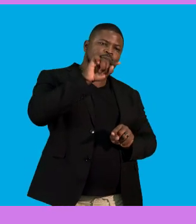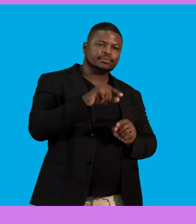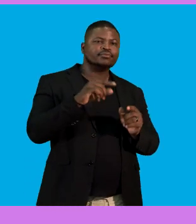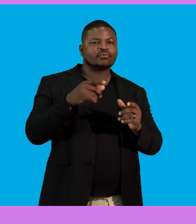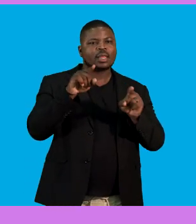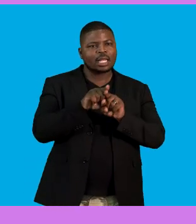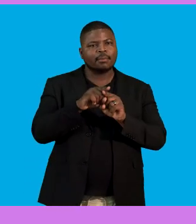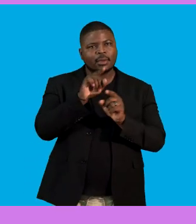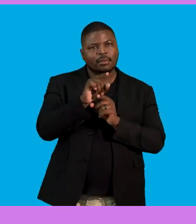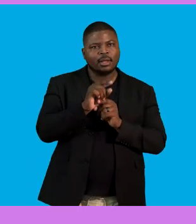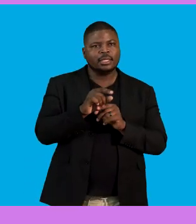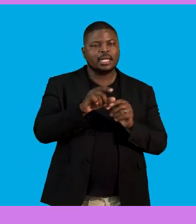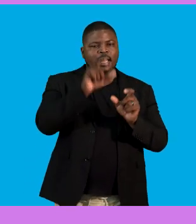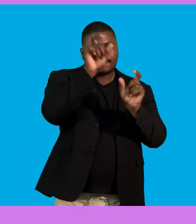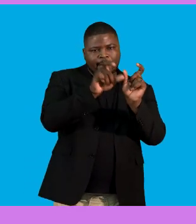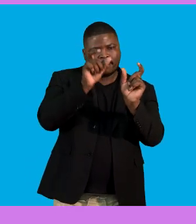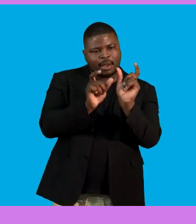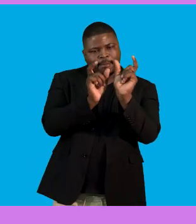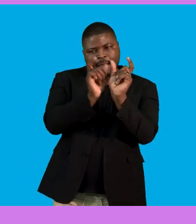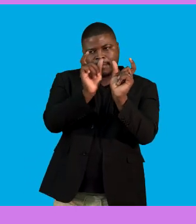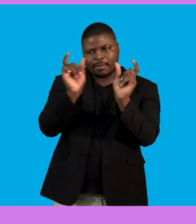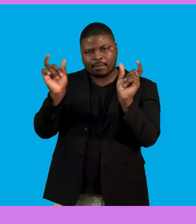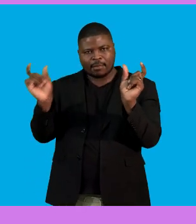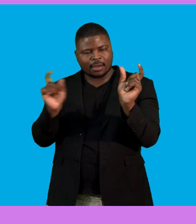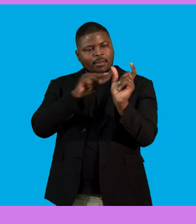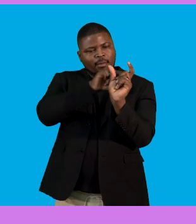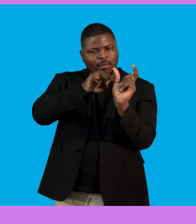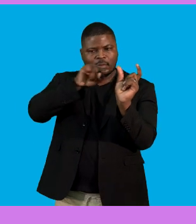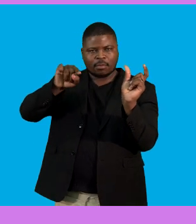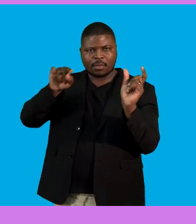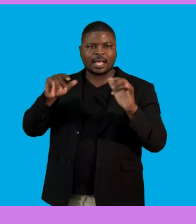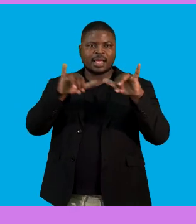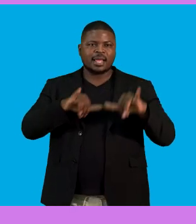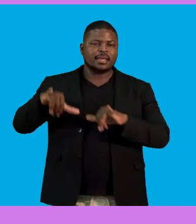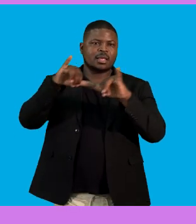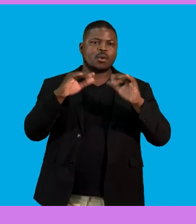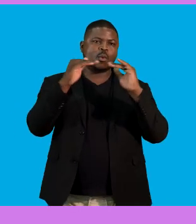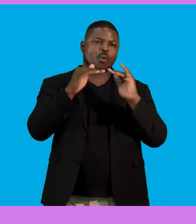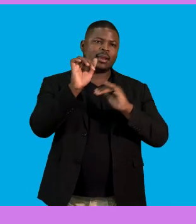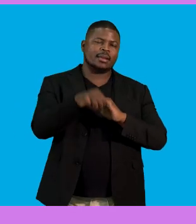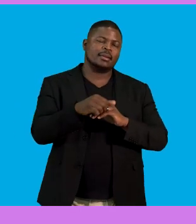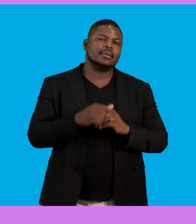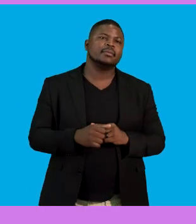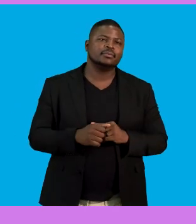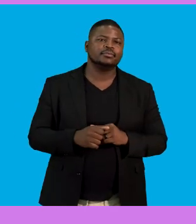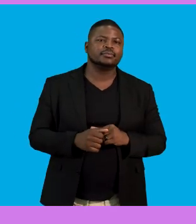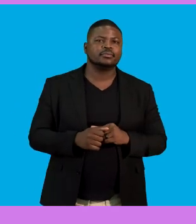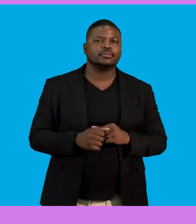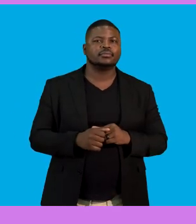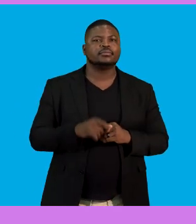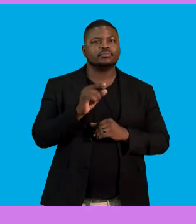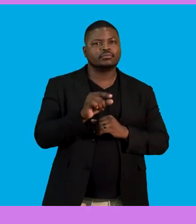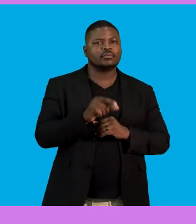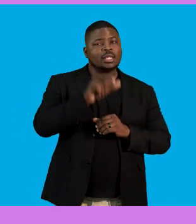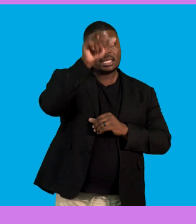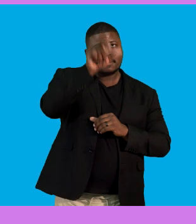and that bar, they're equal widths. This bar and this bar have equal widths, and that one and that last one have equal width. So this is what they